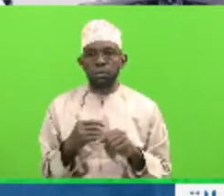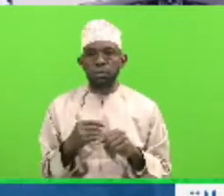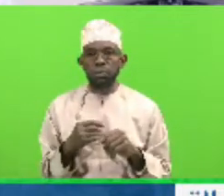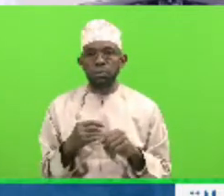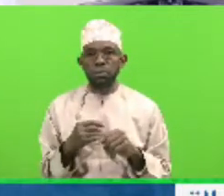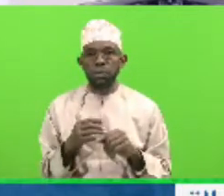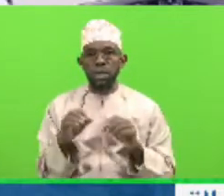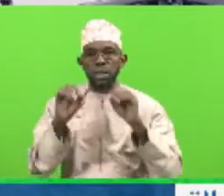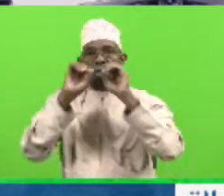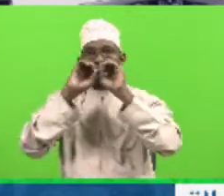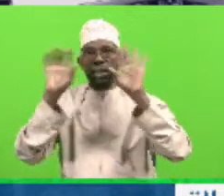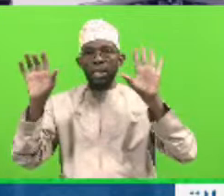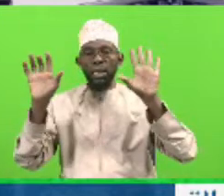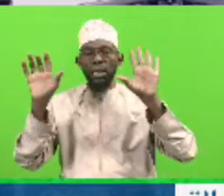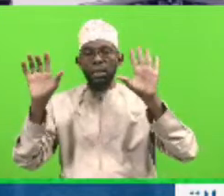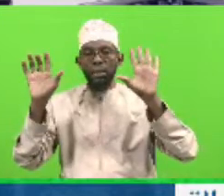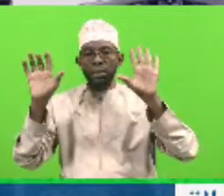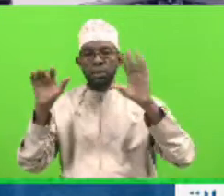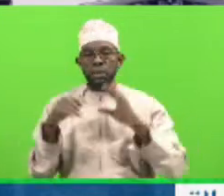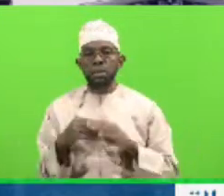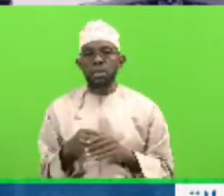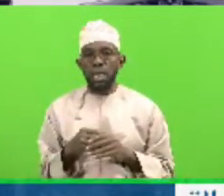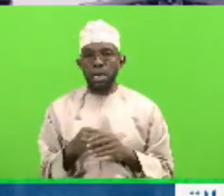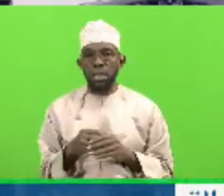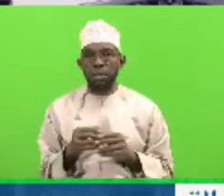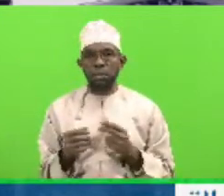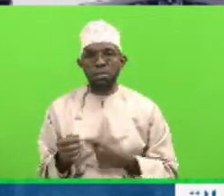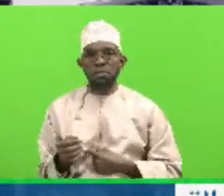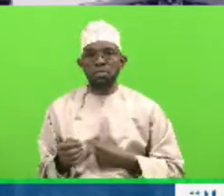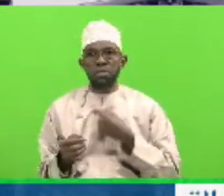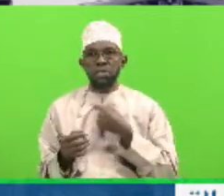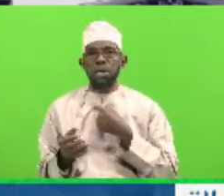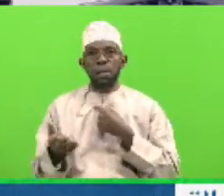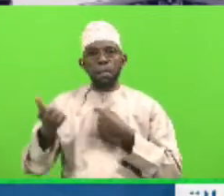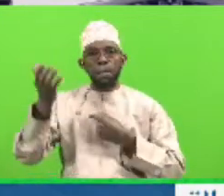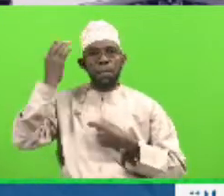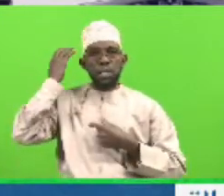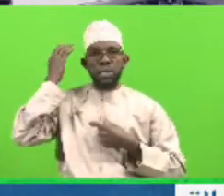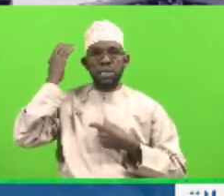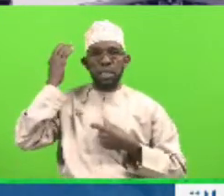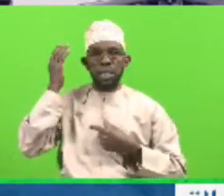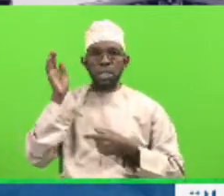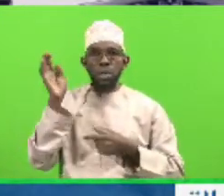And this was clear during the visit of the former president of USA,